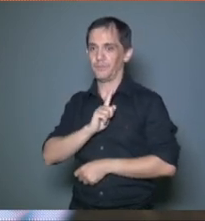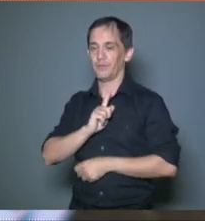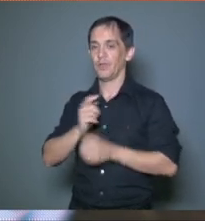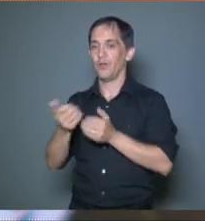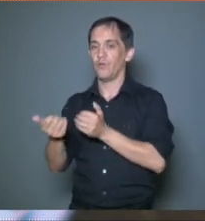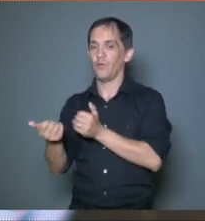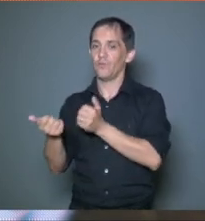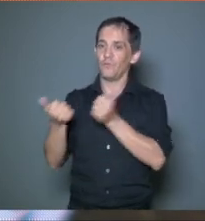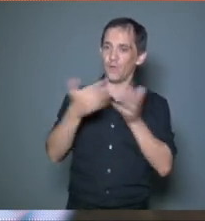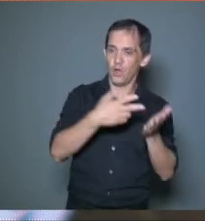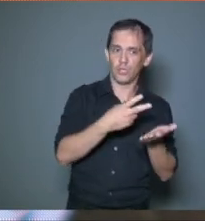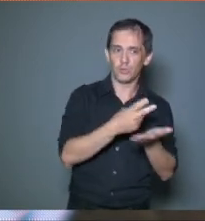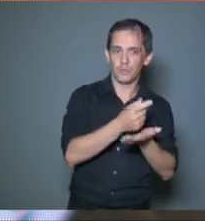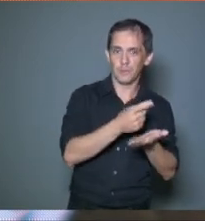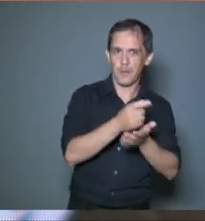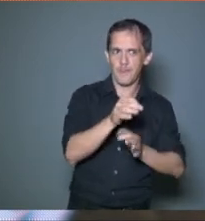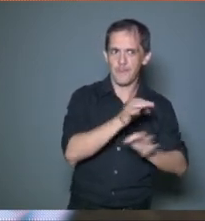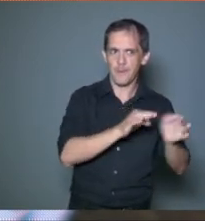there is management